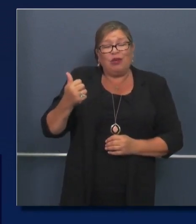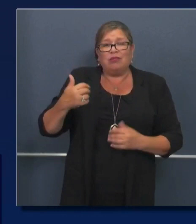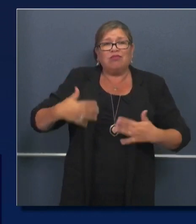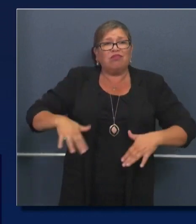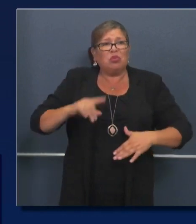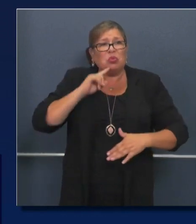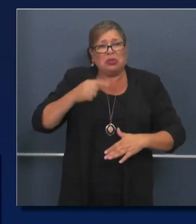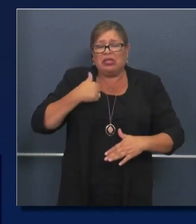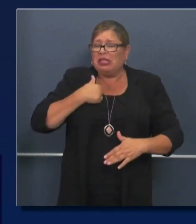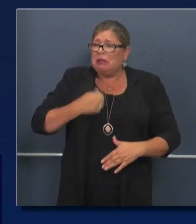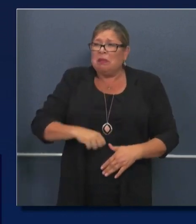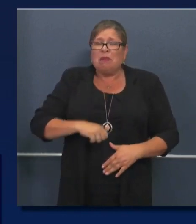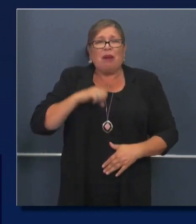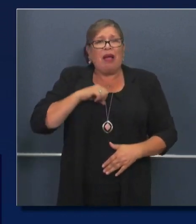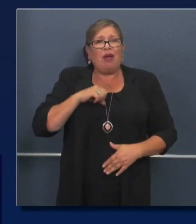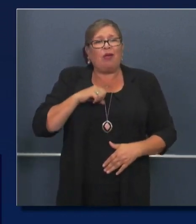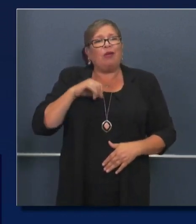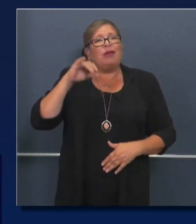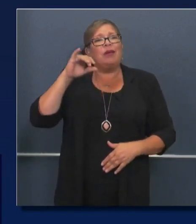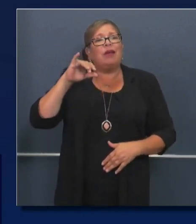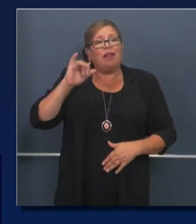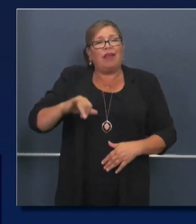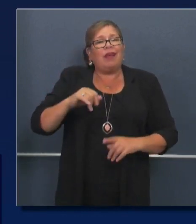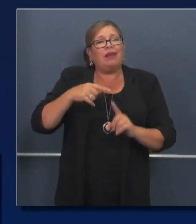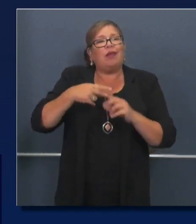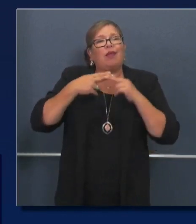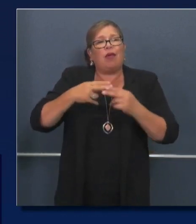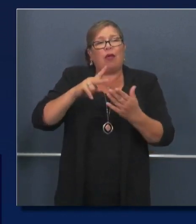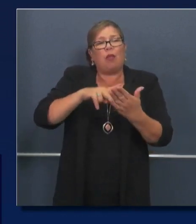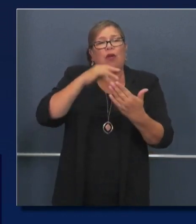8 weeks being able to get